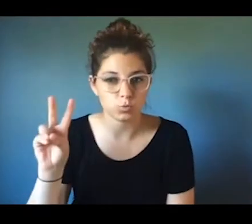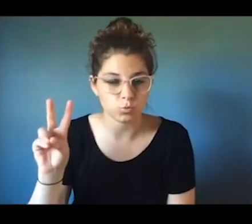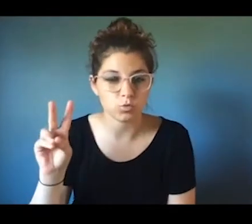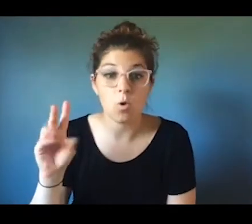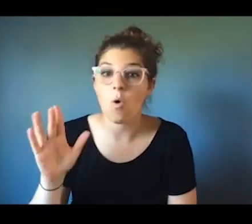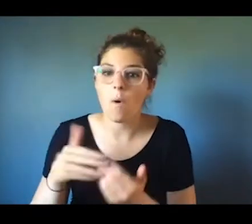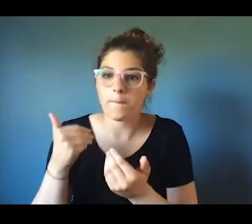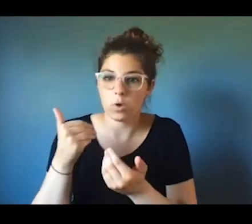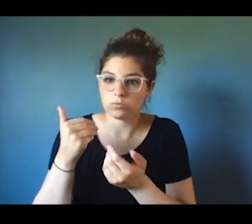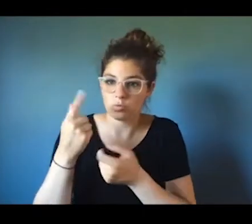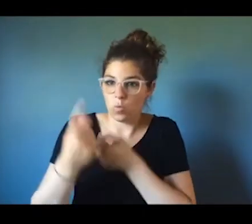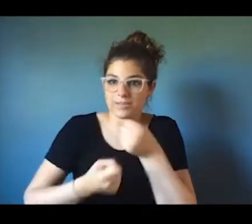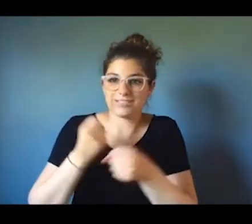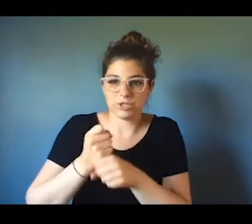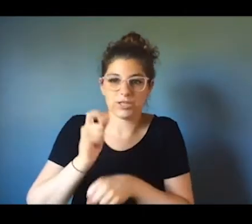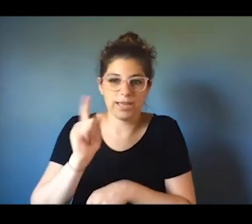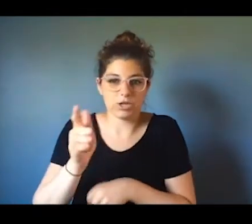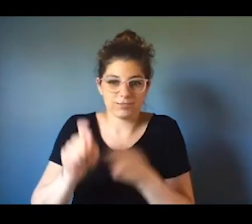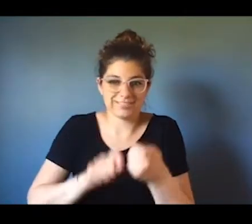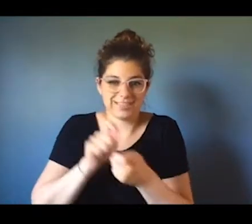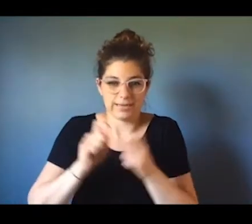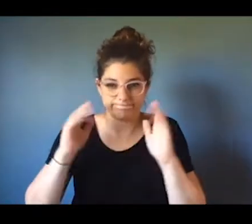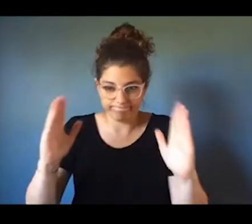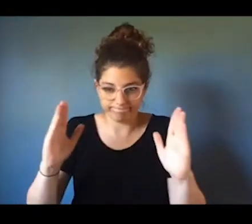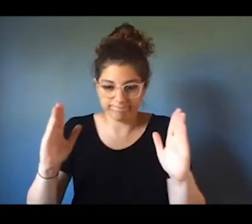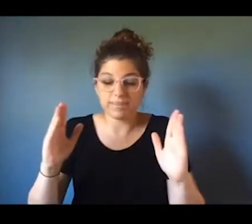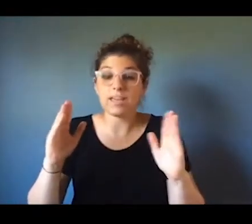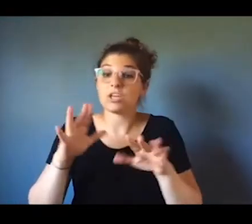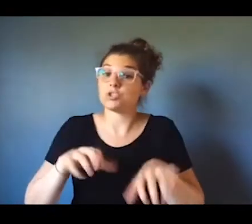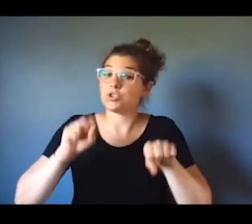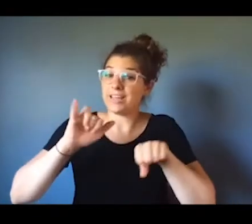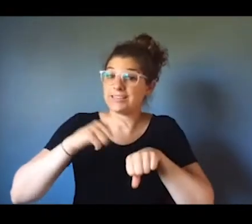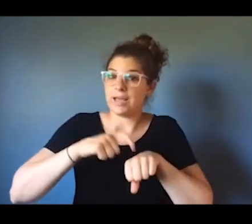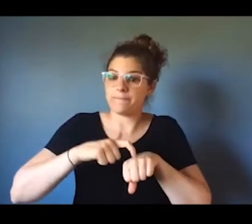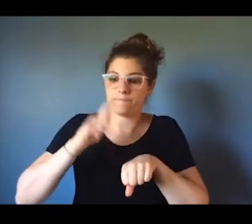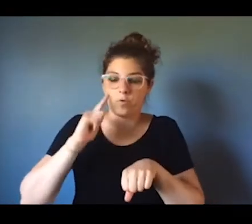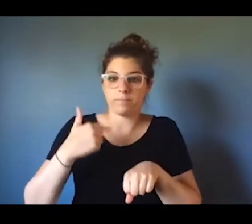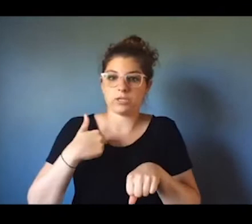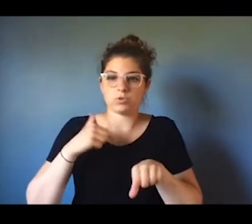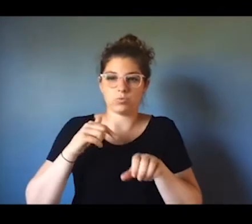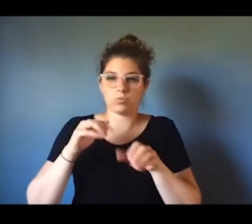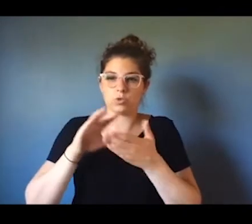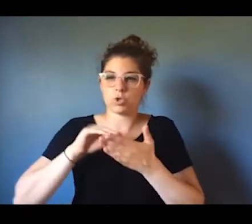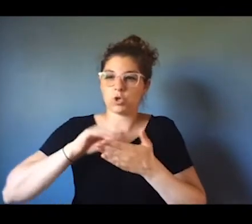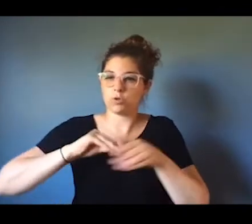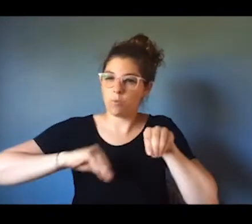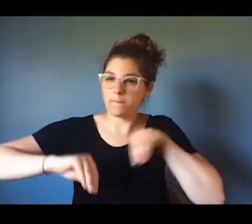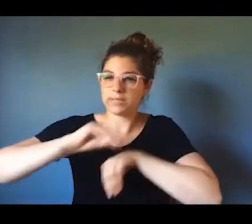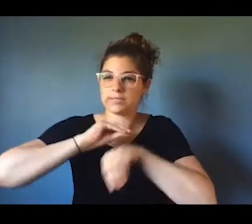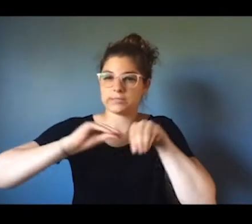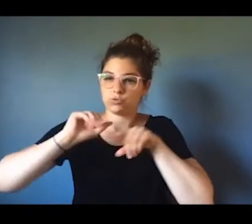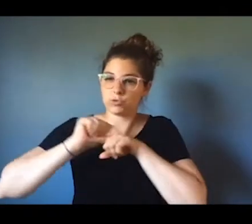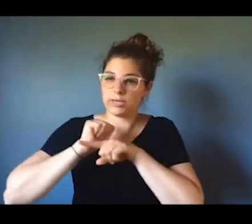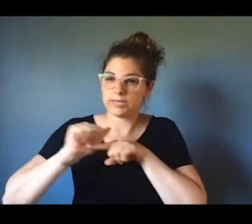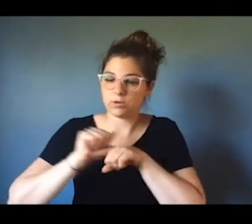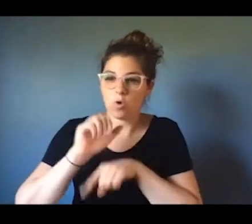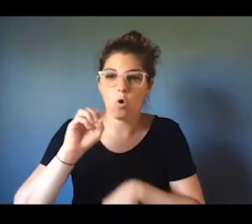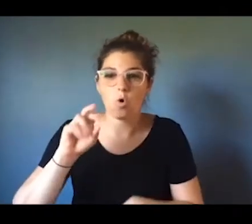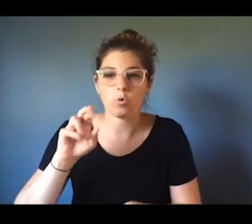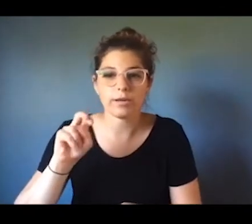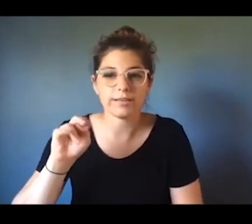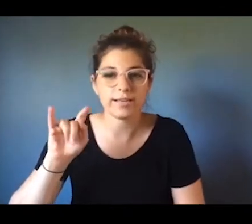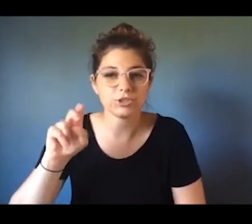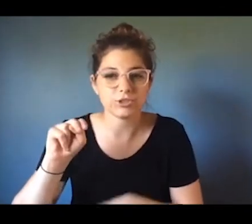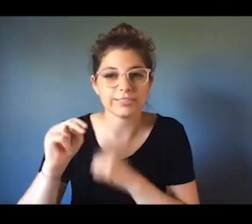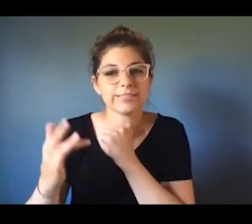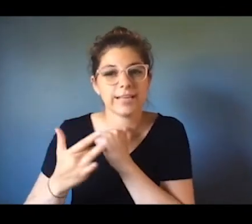in 2002. So it was almost exactly a year later. And it took that long for me to be able to learn the orientation and mobility,